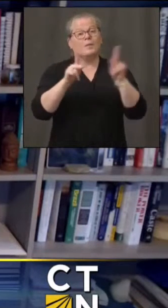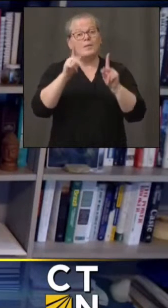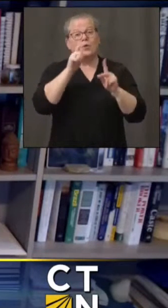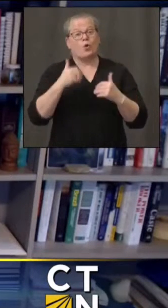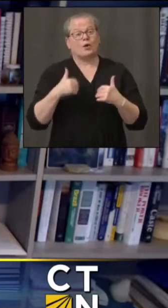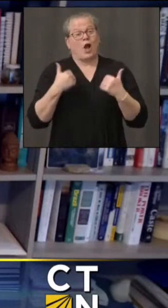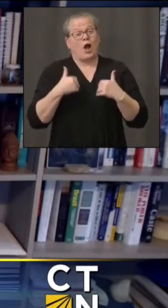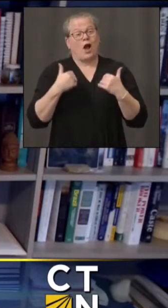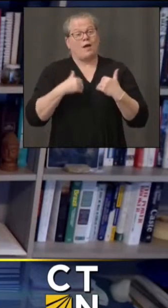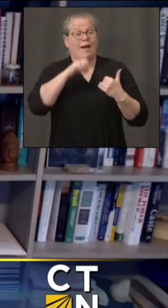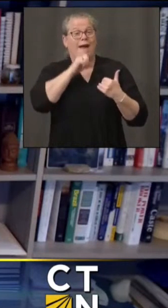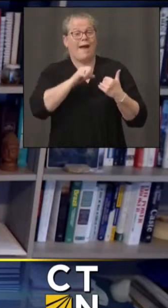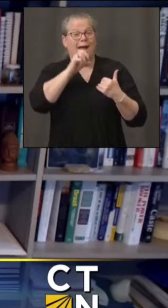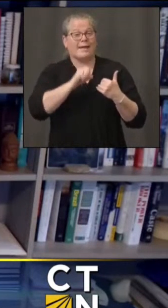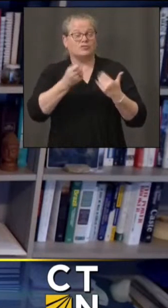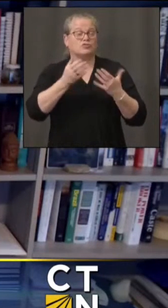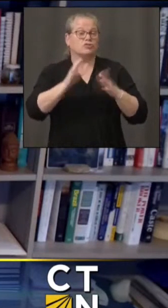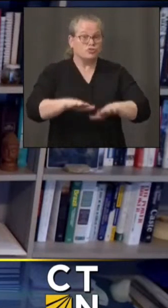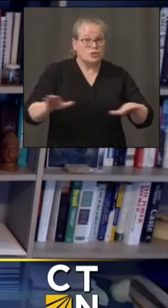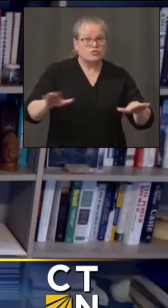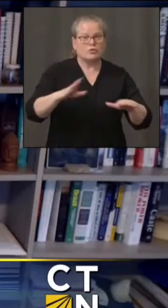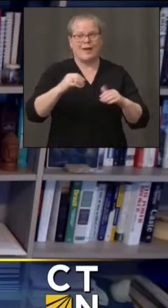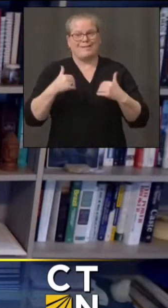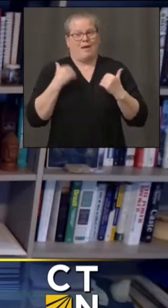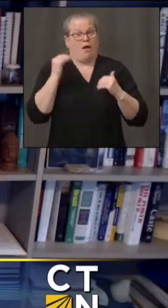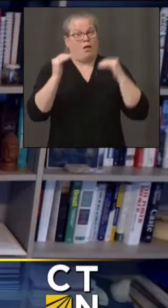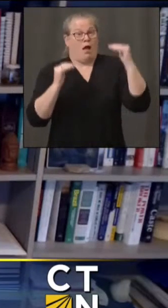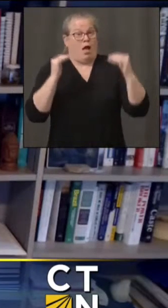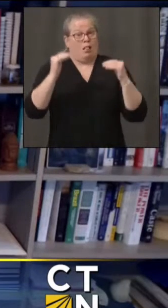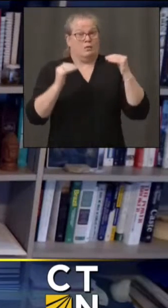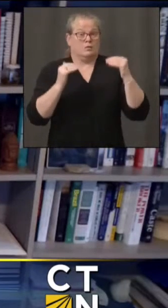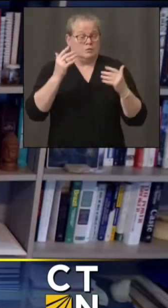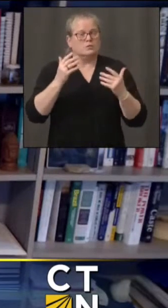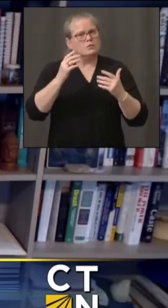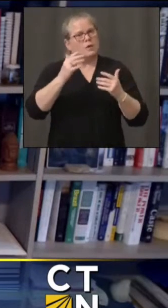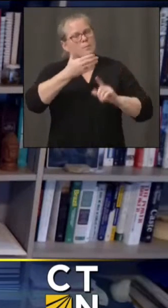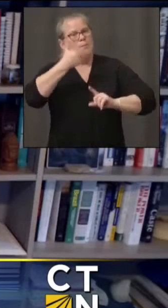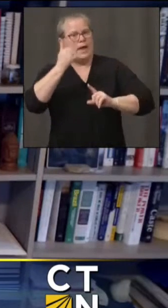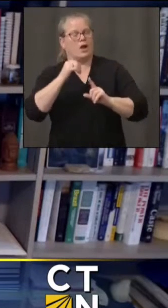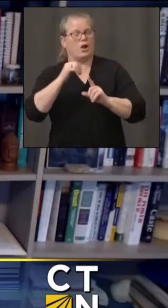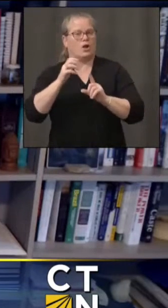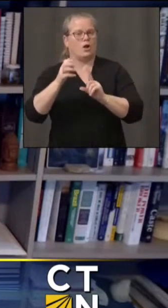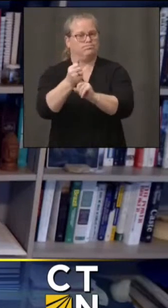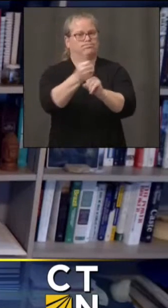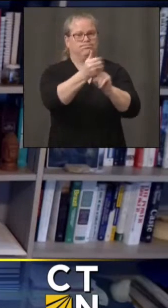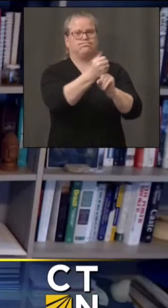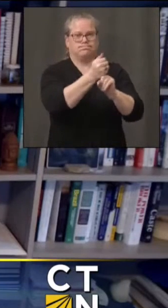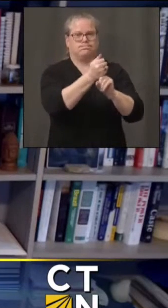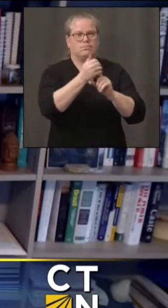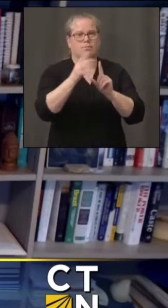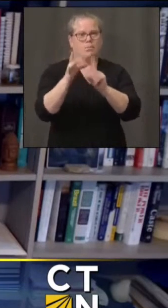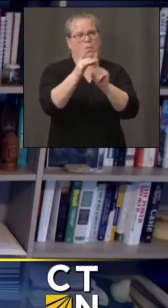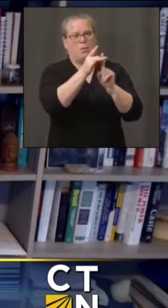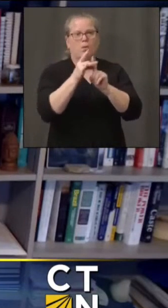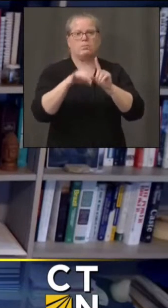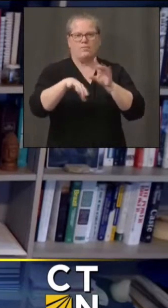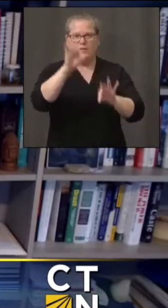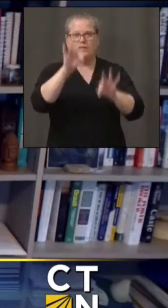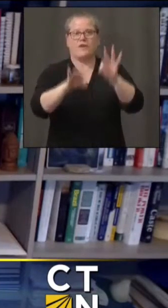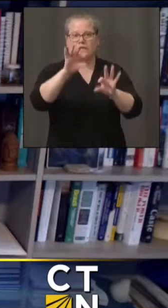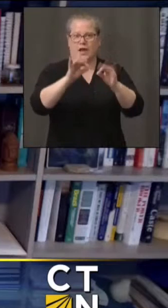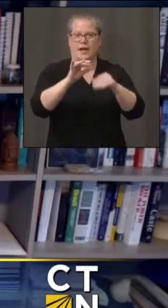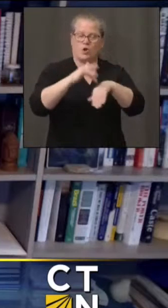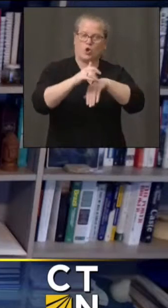age groups, children as well as young adults. If we take ourselves back to March and April, we really didn't